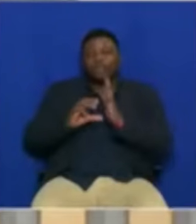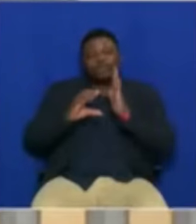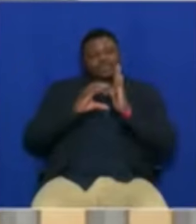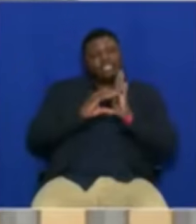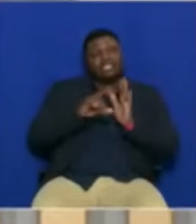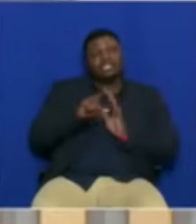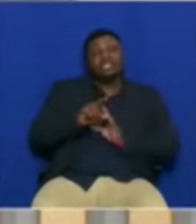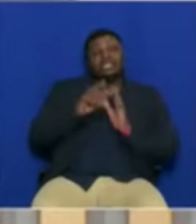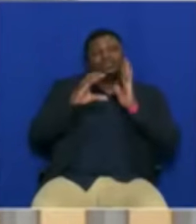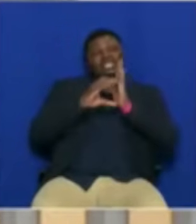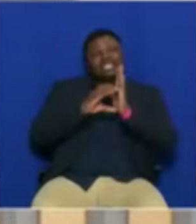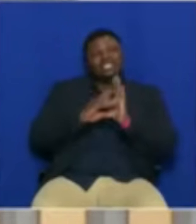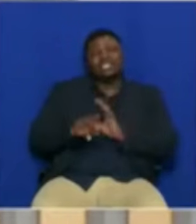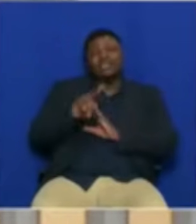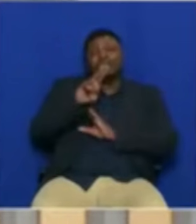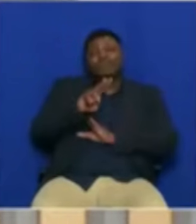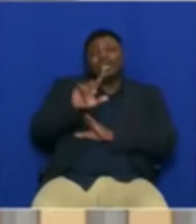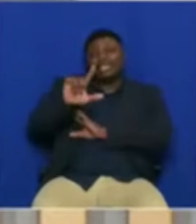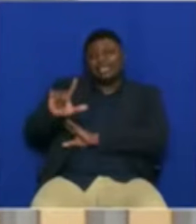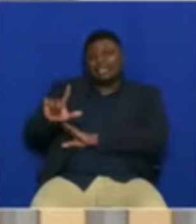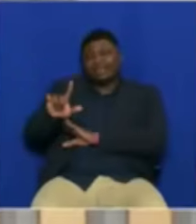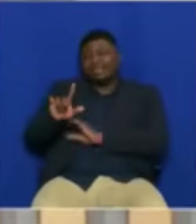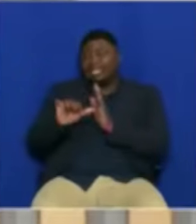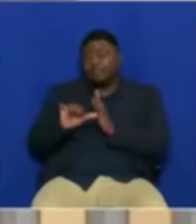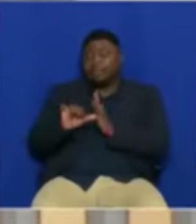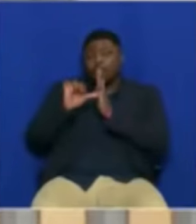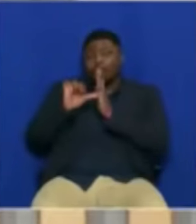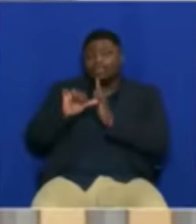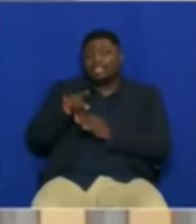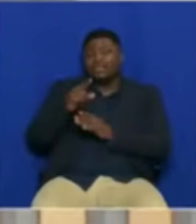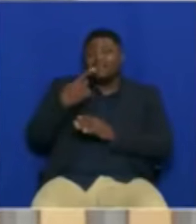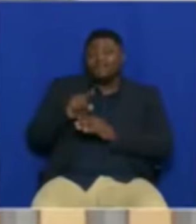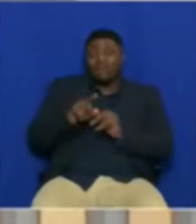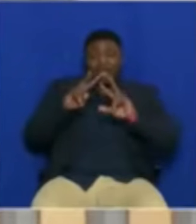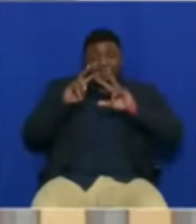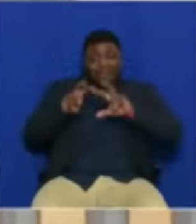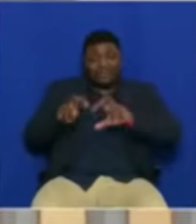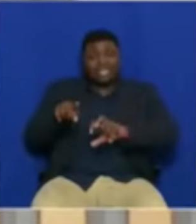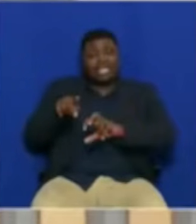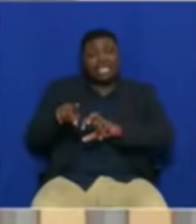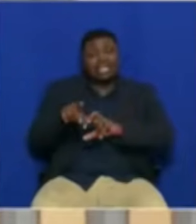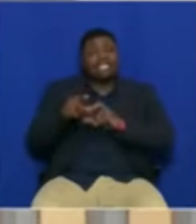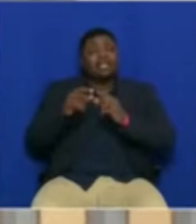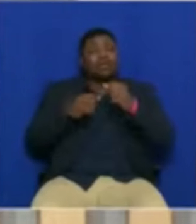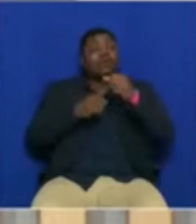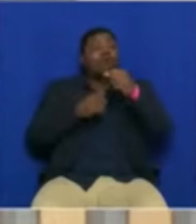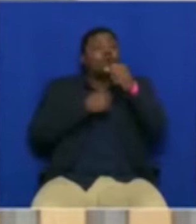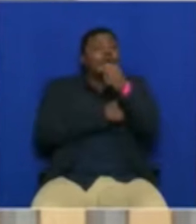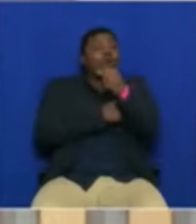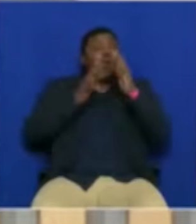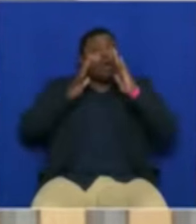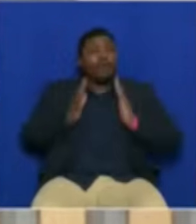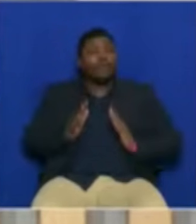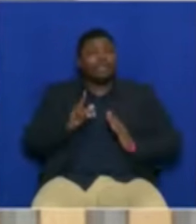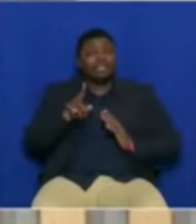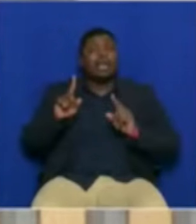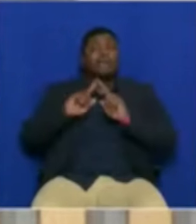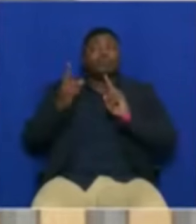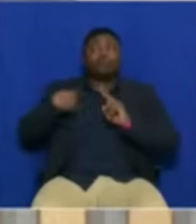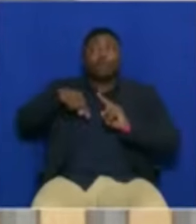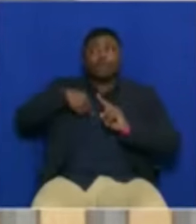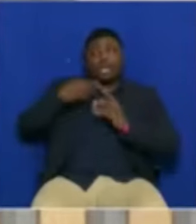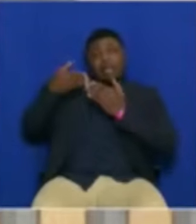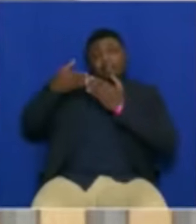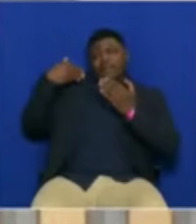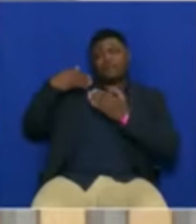how important it is for the investigating officer going forward, something which we never bothered about because we have our chief